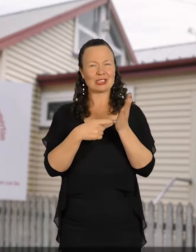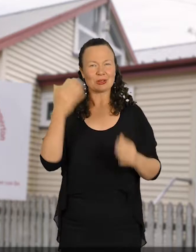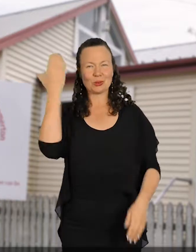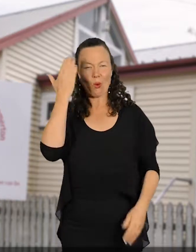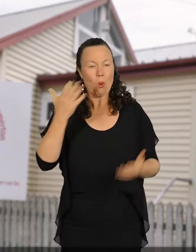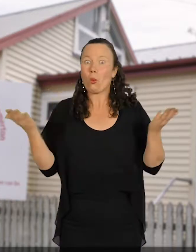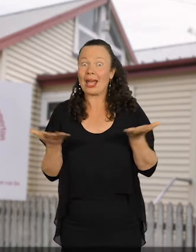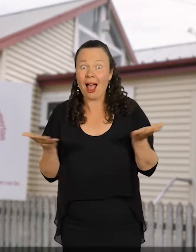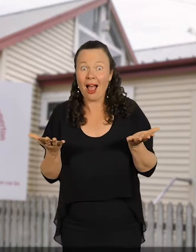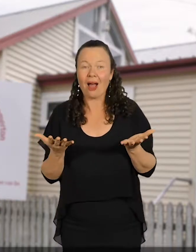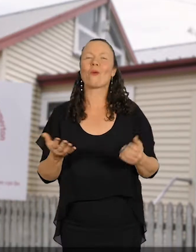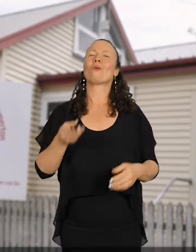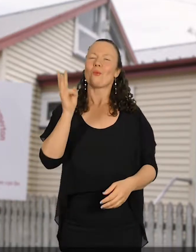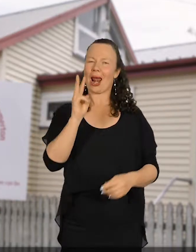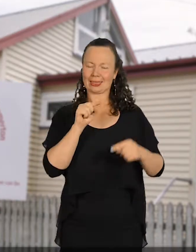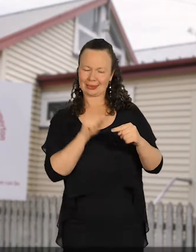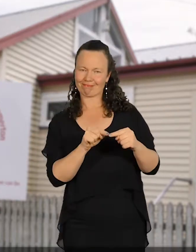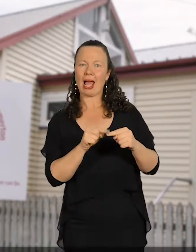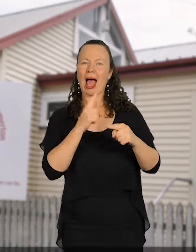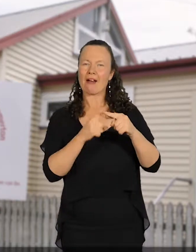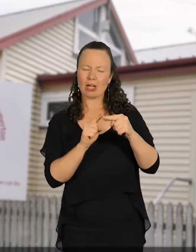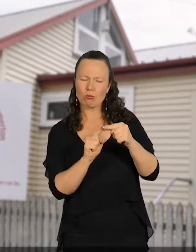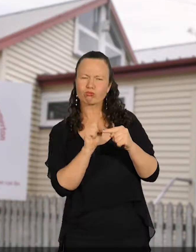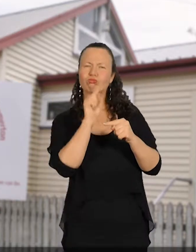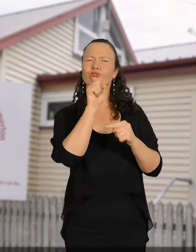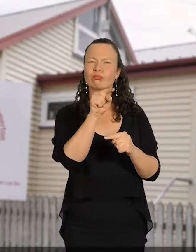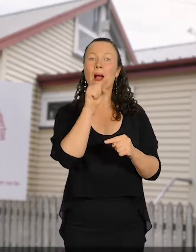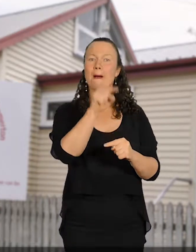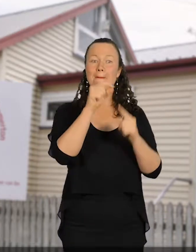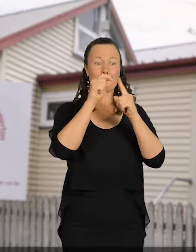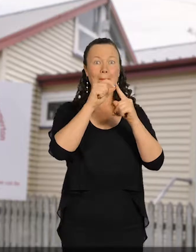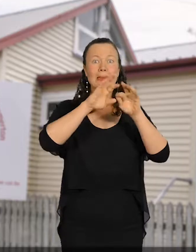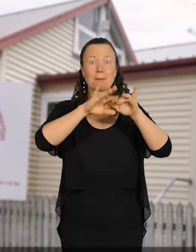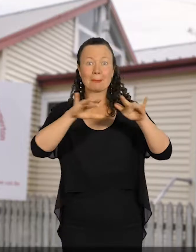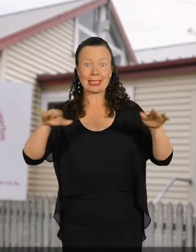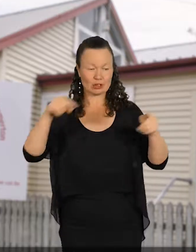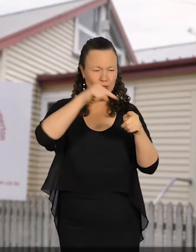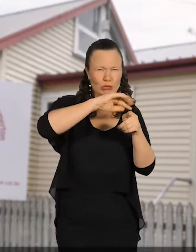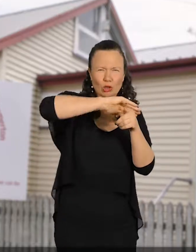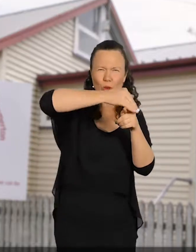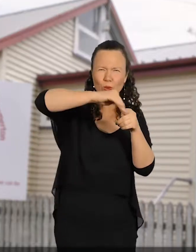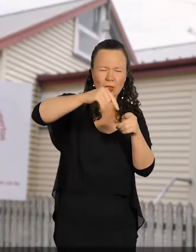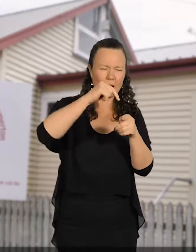St Teresa's School is located on the beautiful Plimmerton Beach coastline, about half an hour north of Wellington.